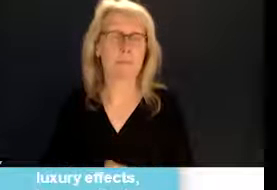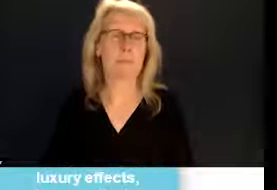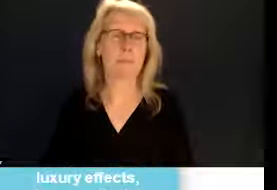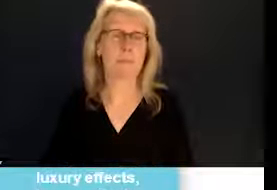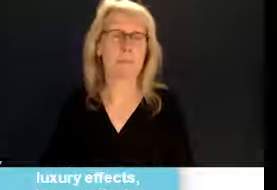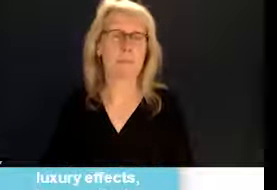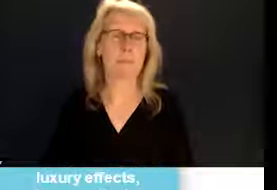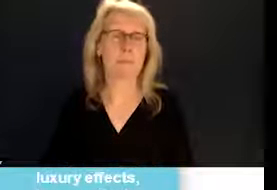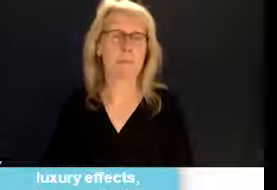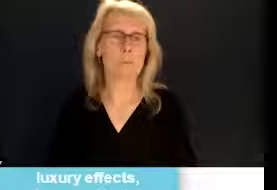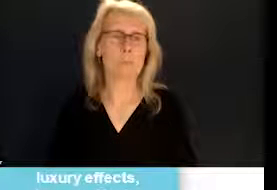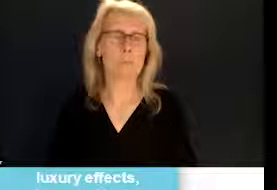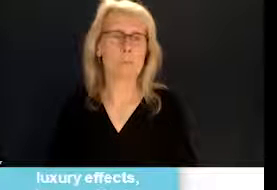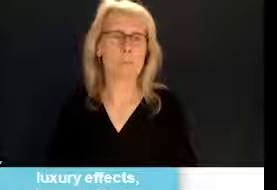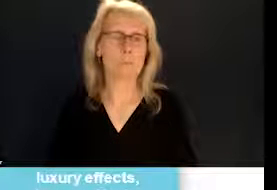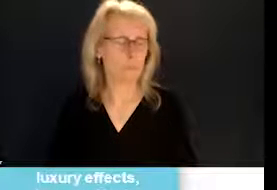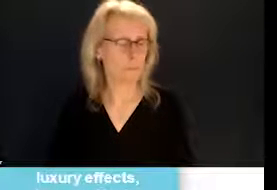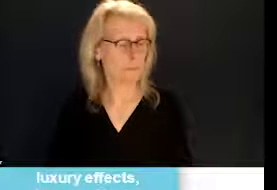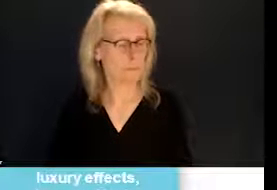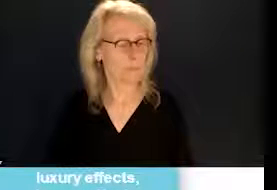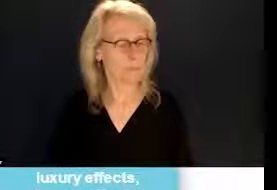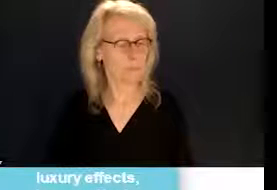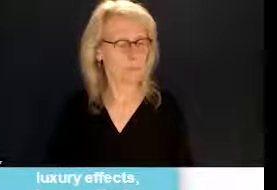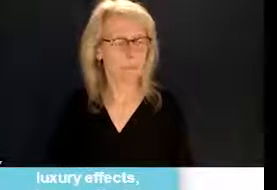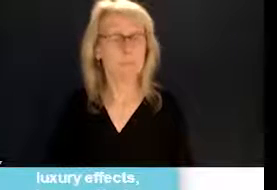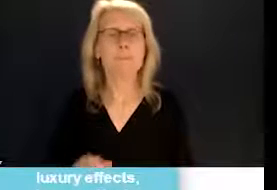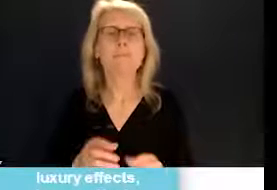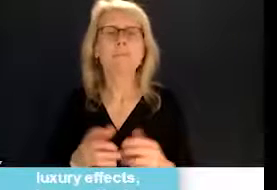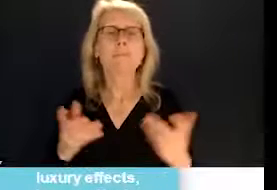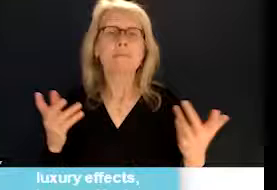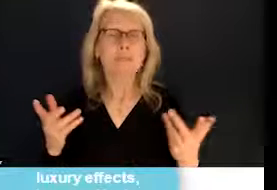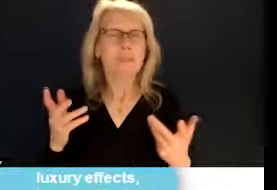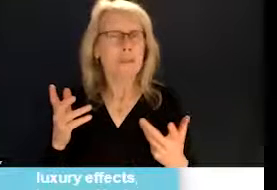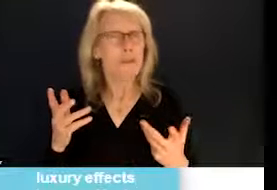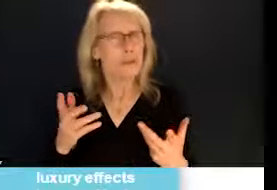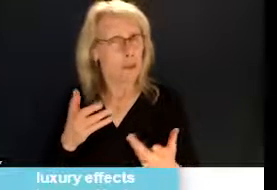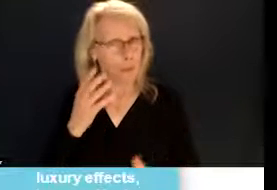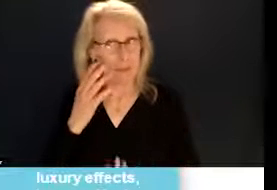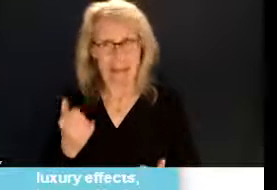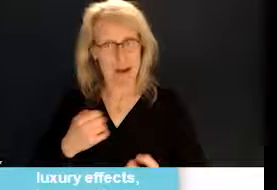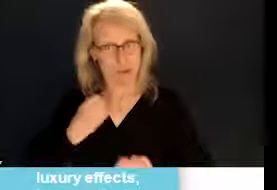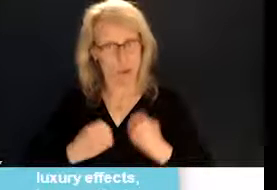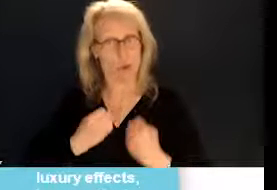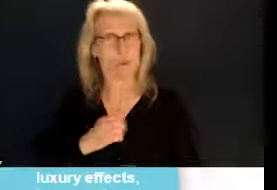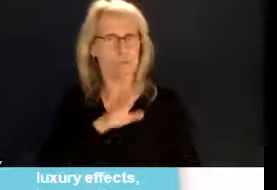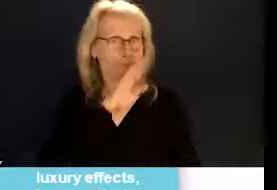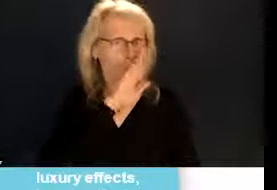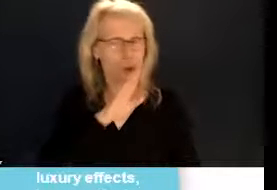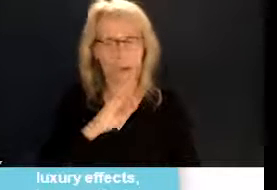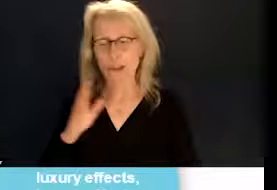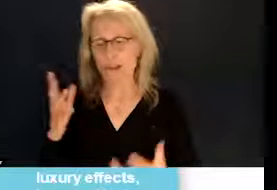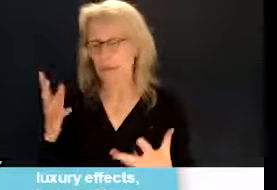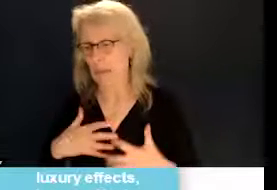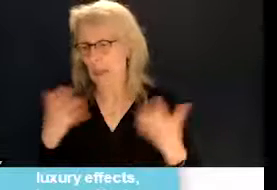So, as is the case with frustration and anger, when it be, and maybe this